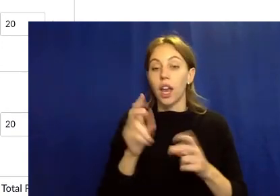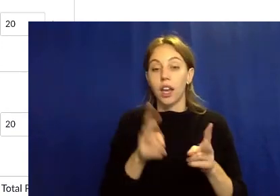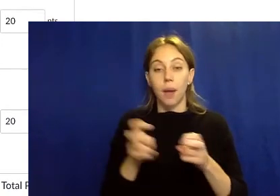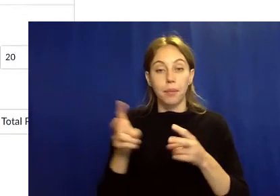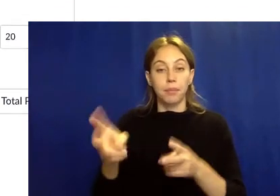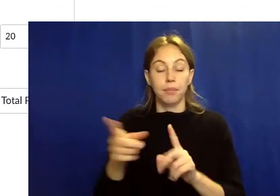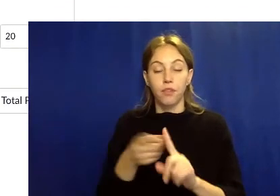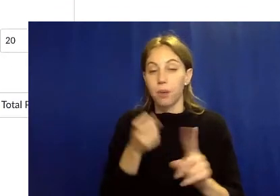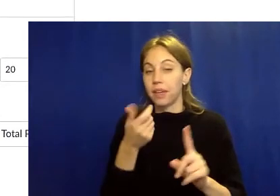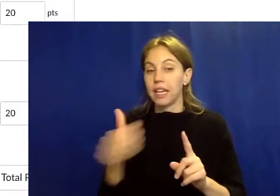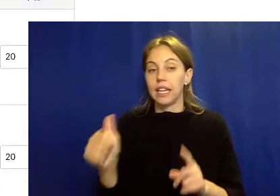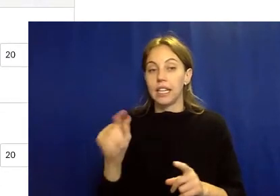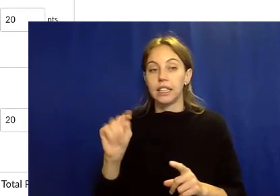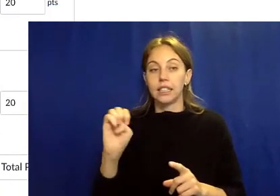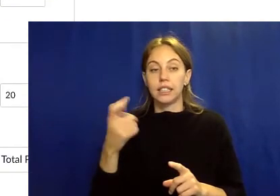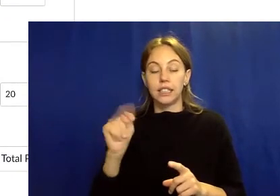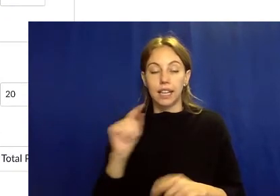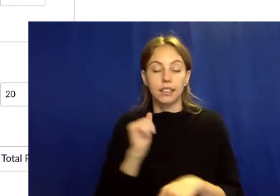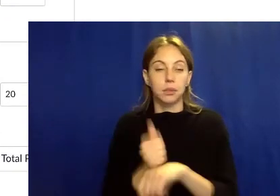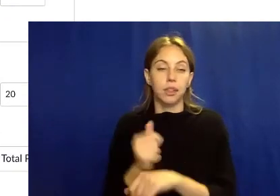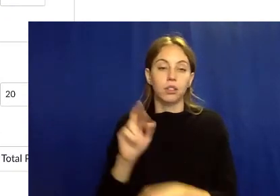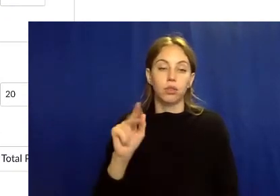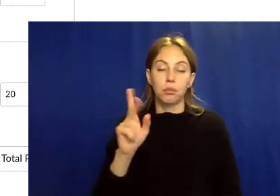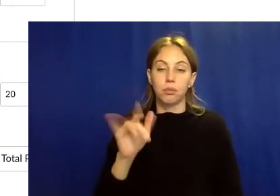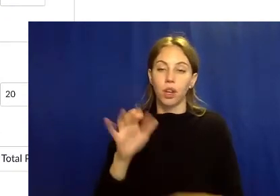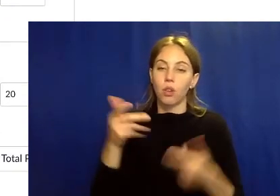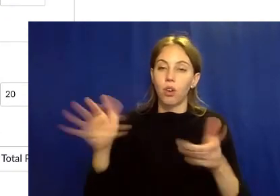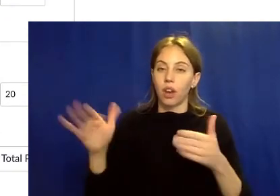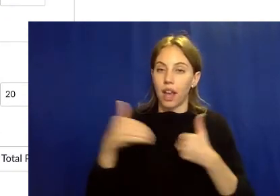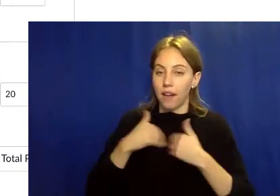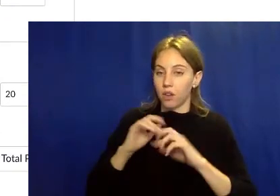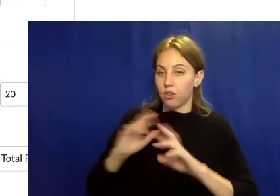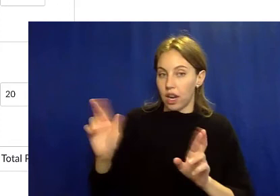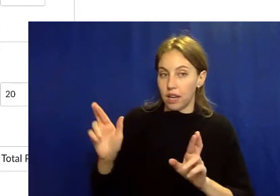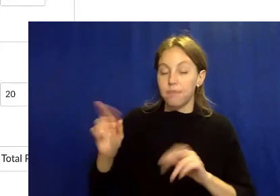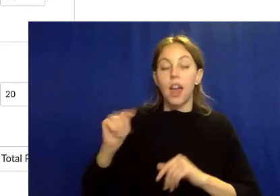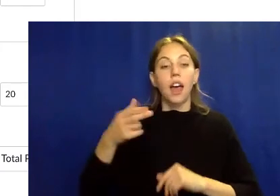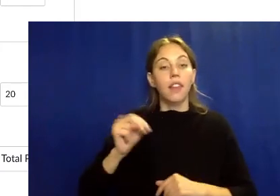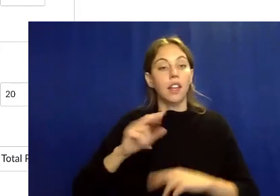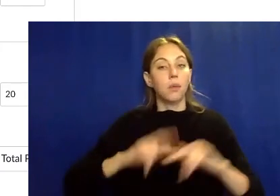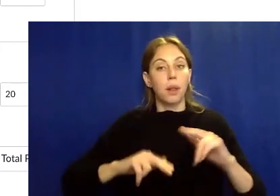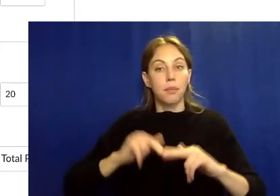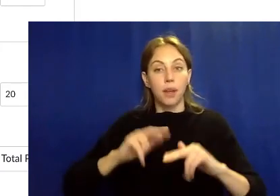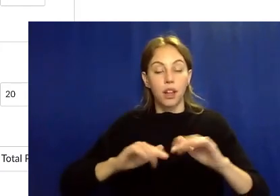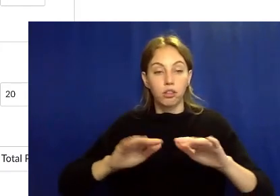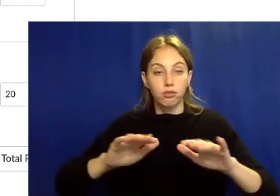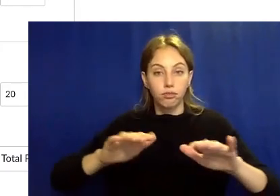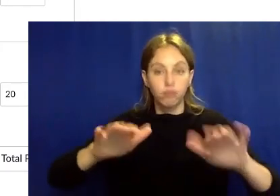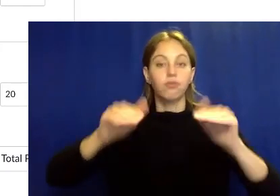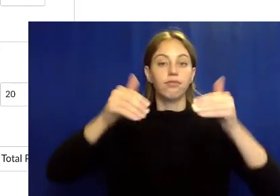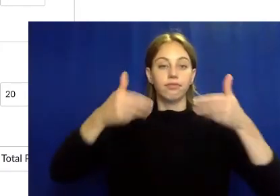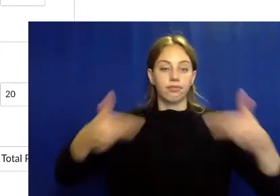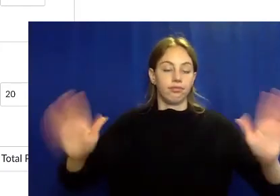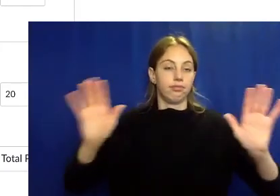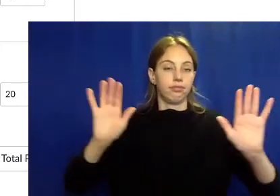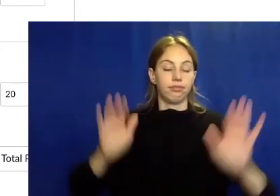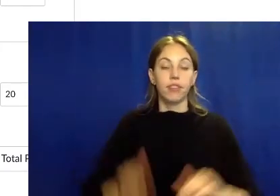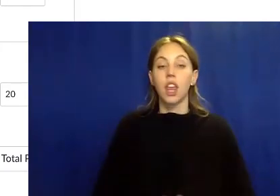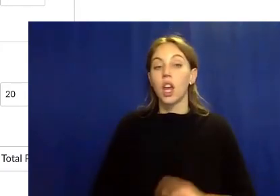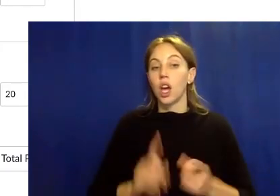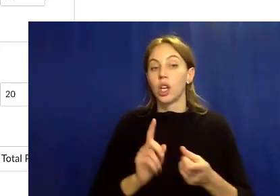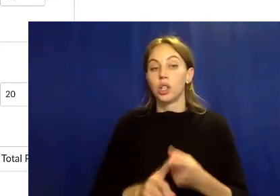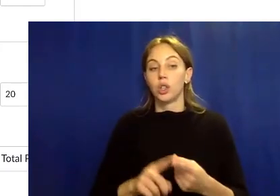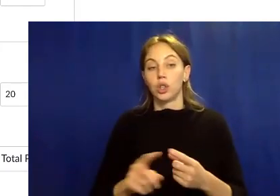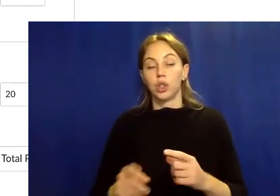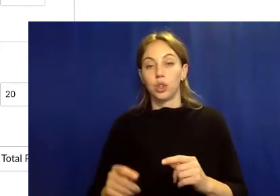paste from any text-based rubrics you might already have. Okay, and then you build it out, and that's it. In order to